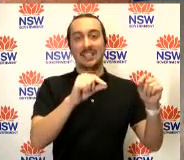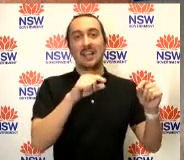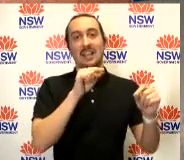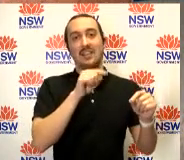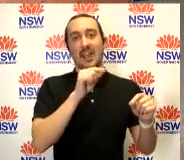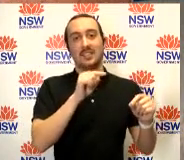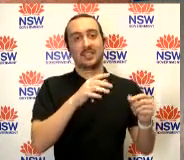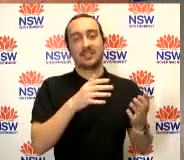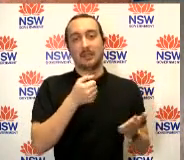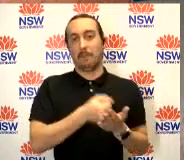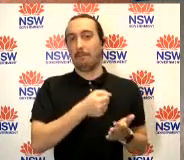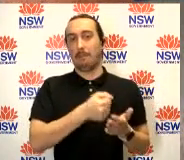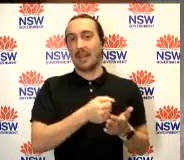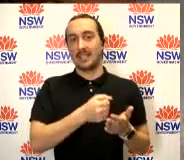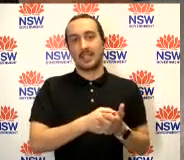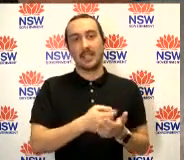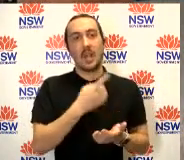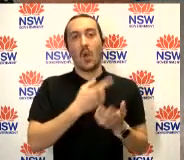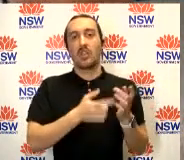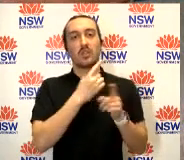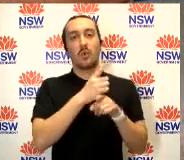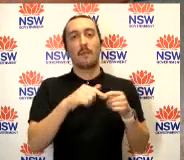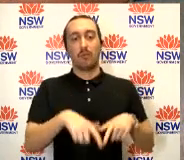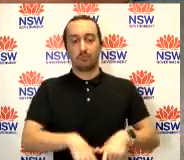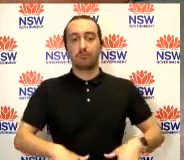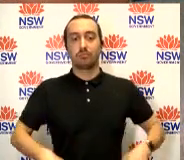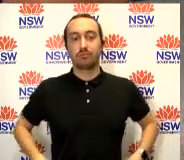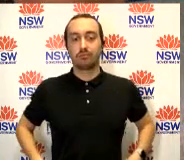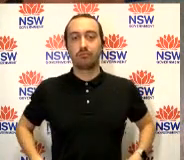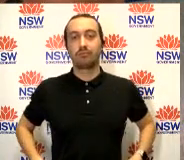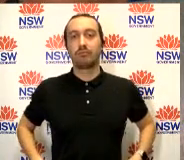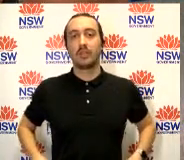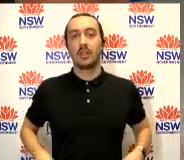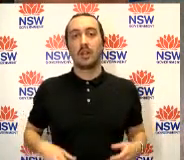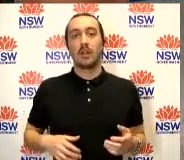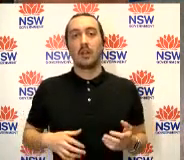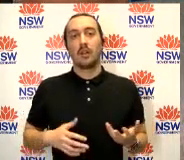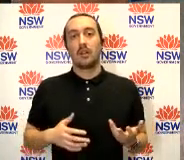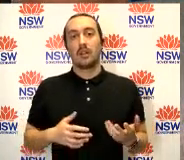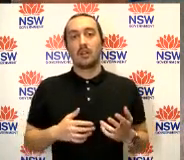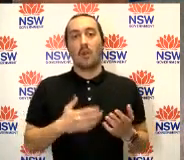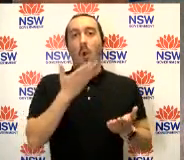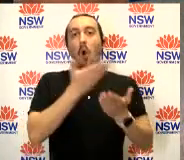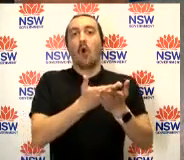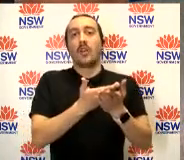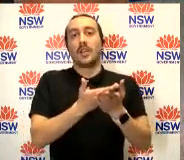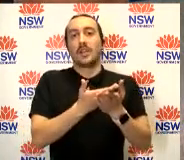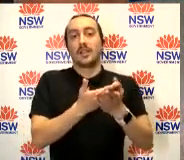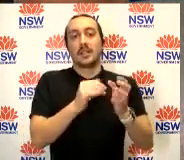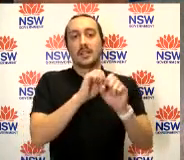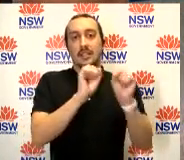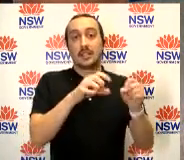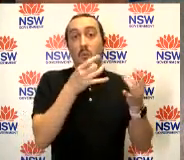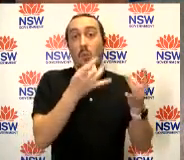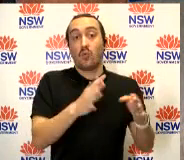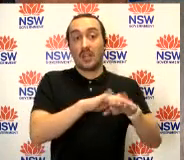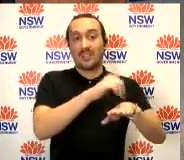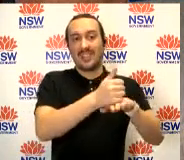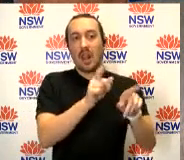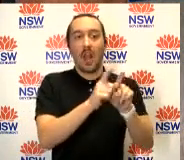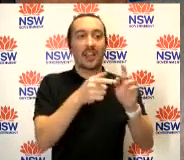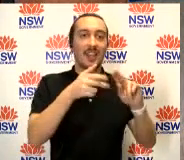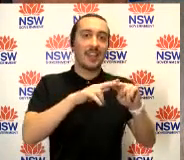your harness on and clipping onto an established system. It's not about establishing where to put your anchor points or how you